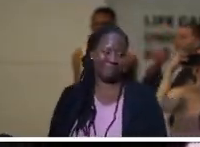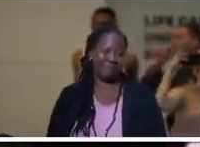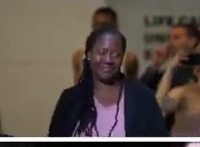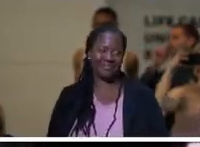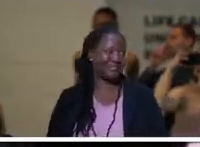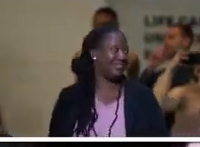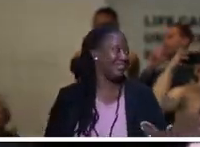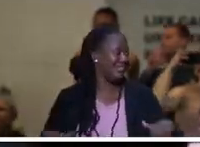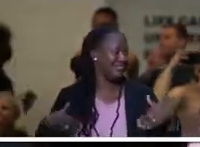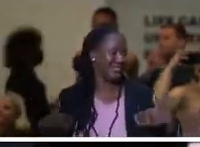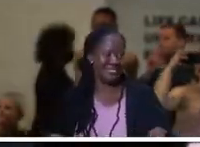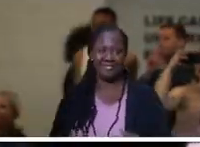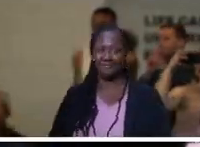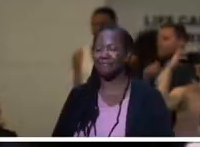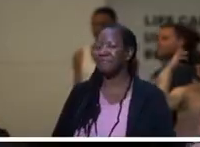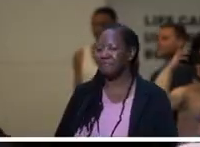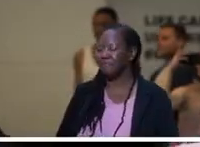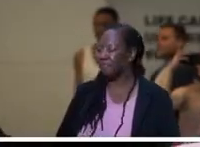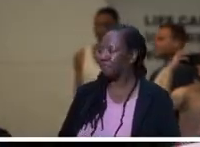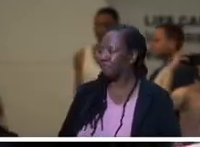Oh, wow.